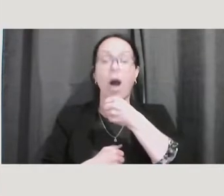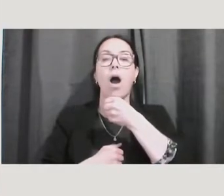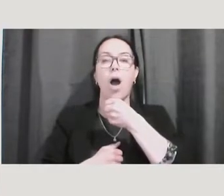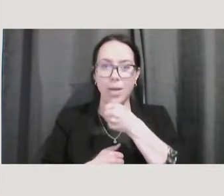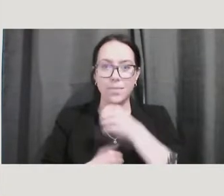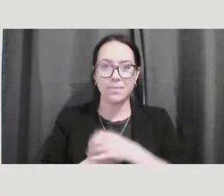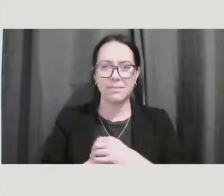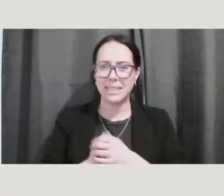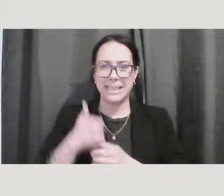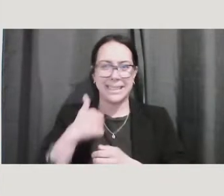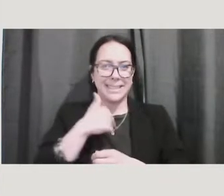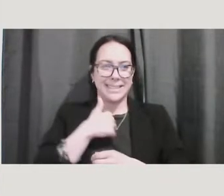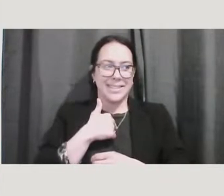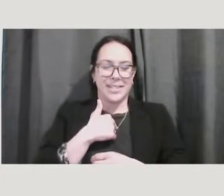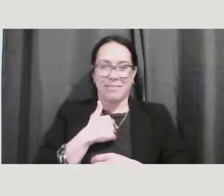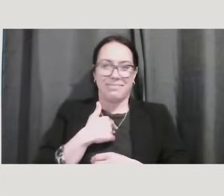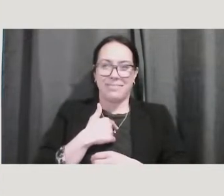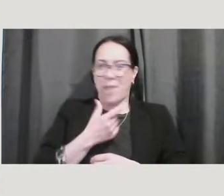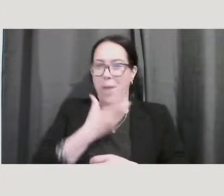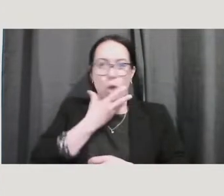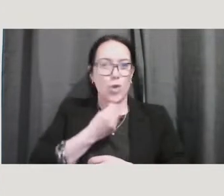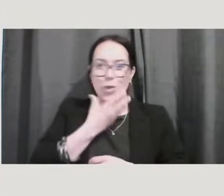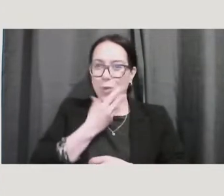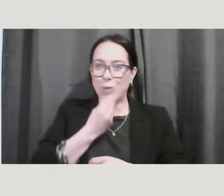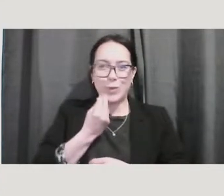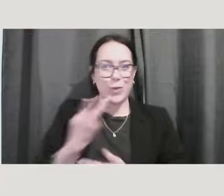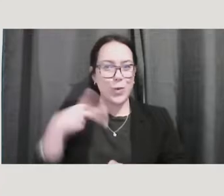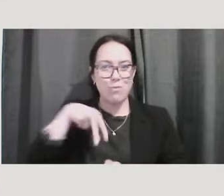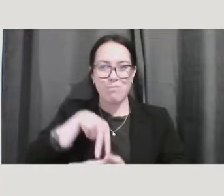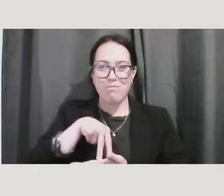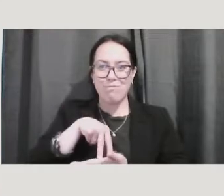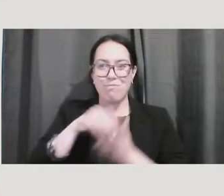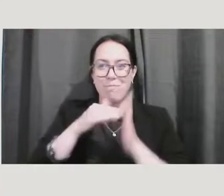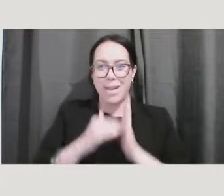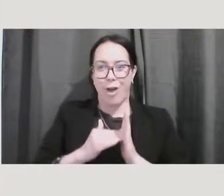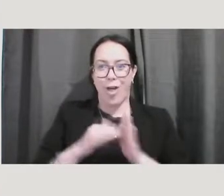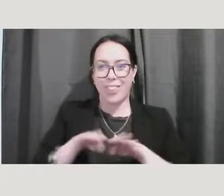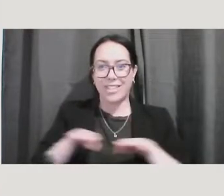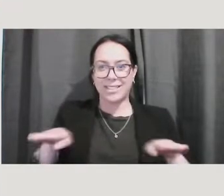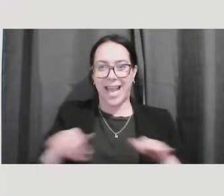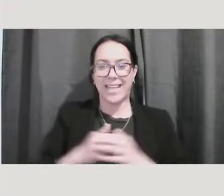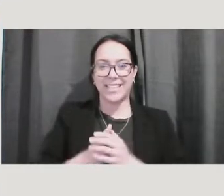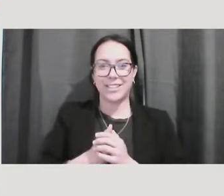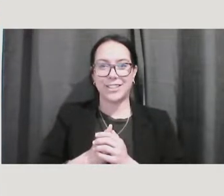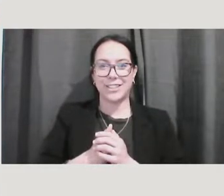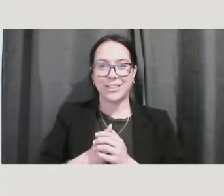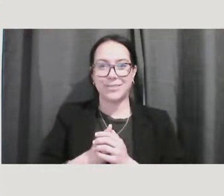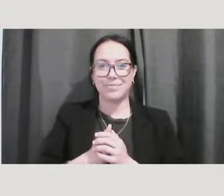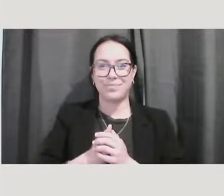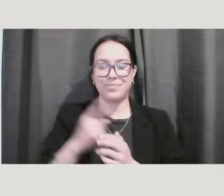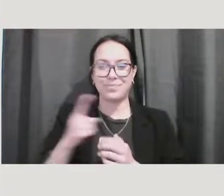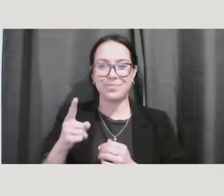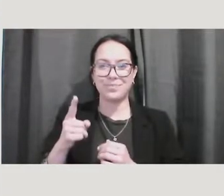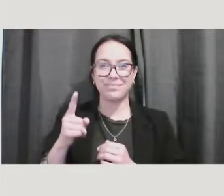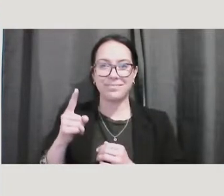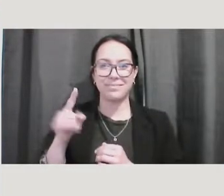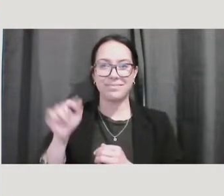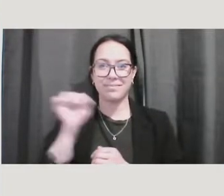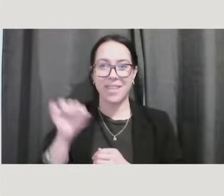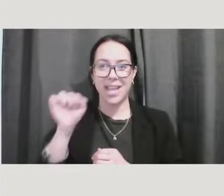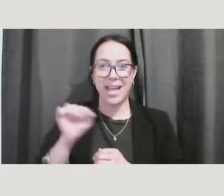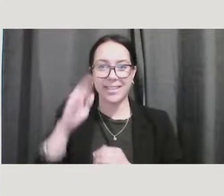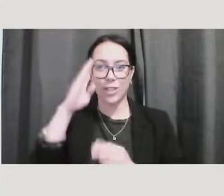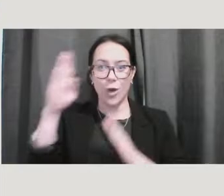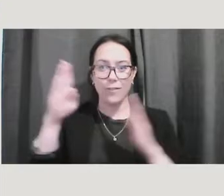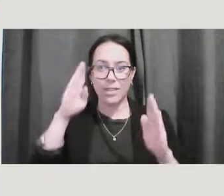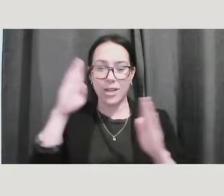not used to being on the stage um nice to see you Minister um